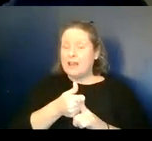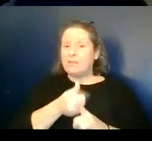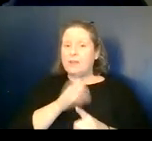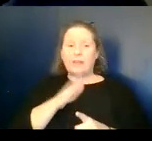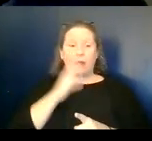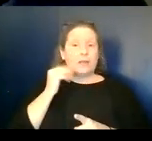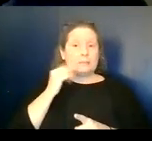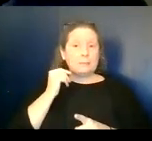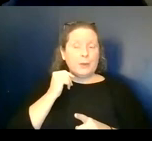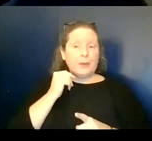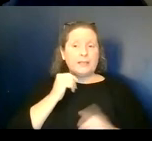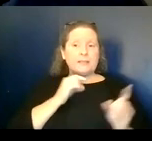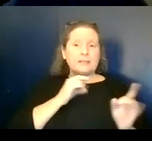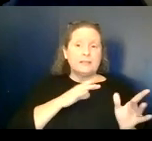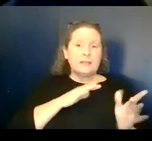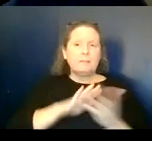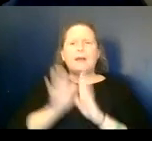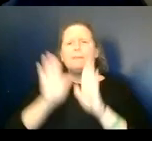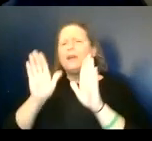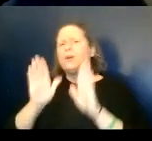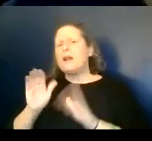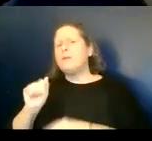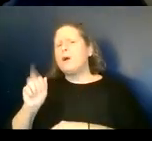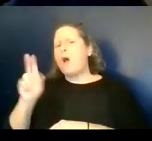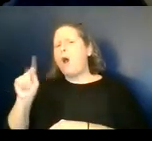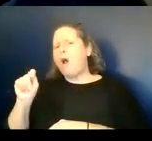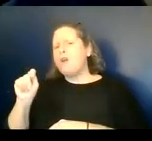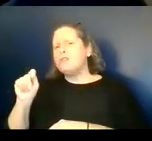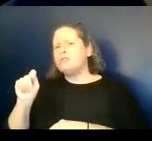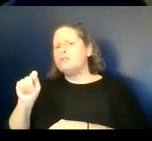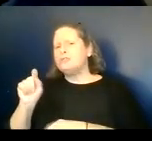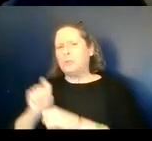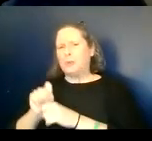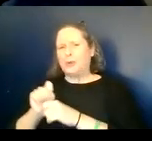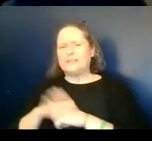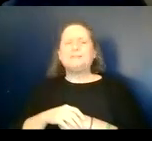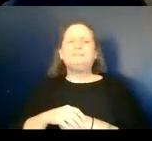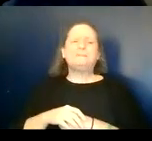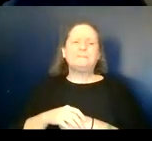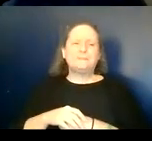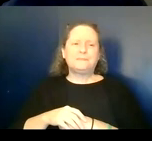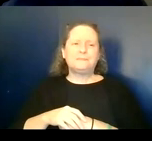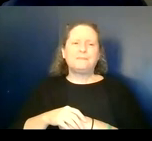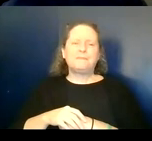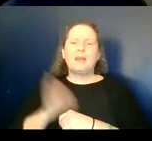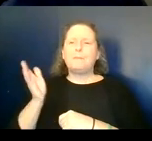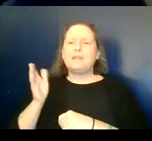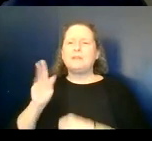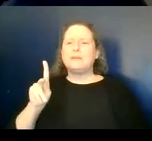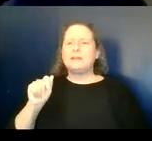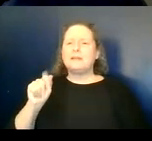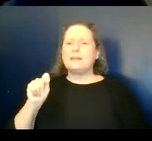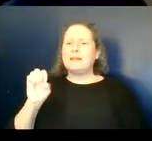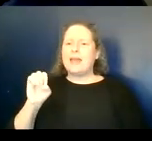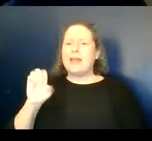experiences into incredible works of art. And so they will talk about that. Then we'll have a presentation from Kate Caldwell of